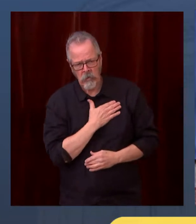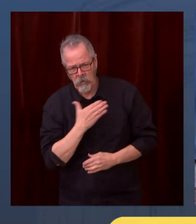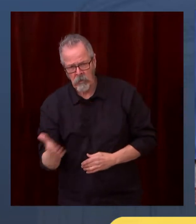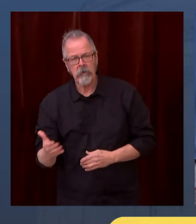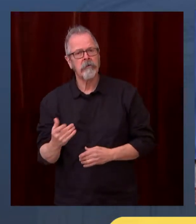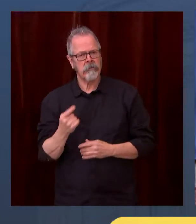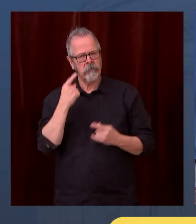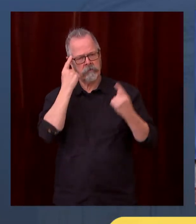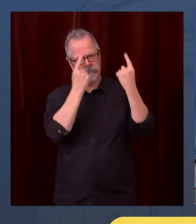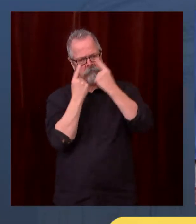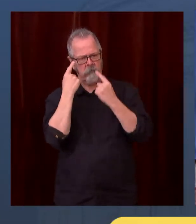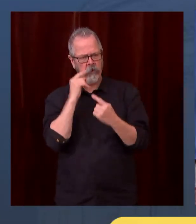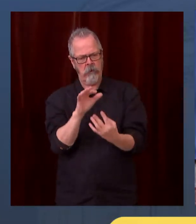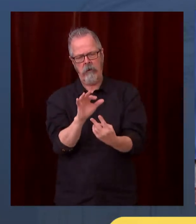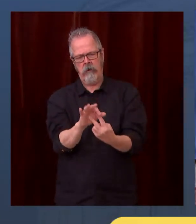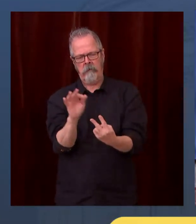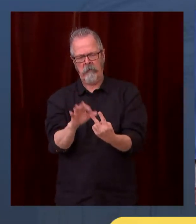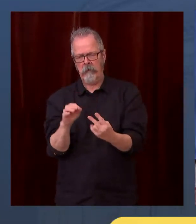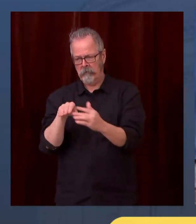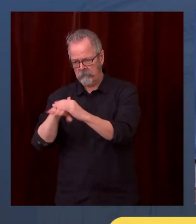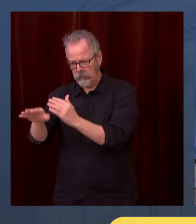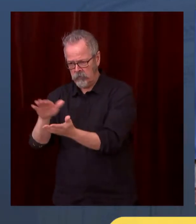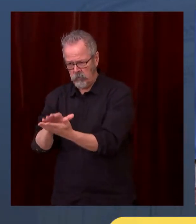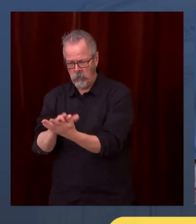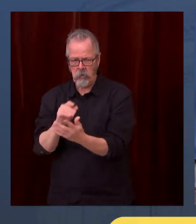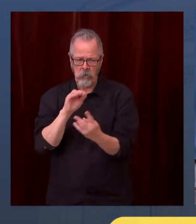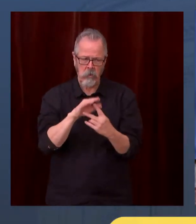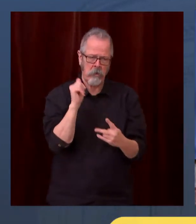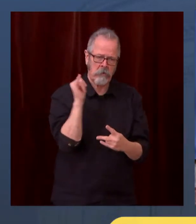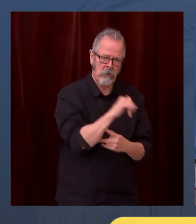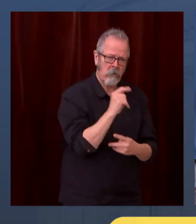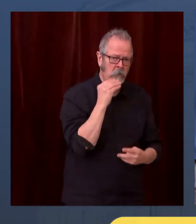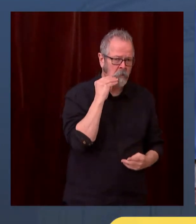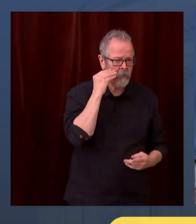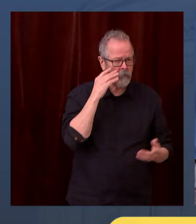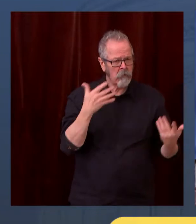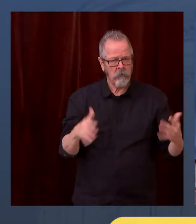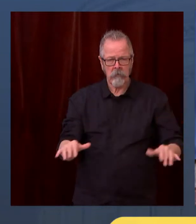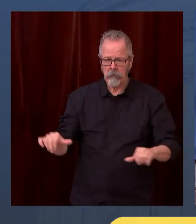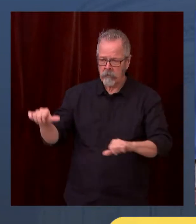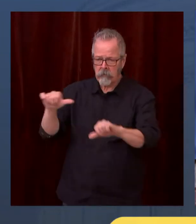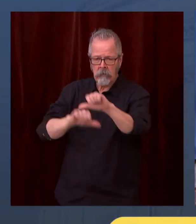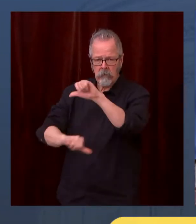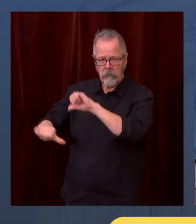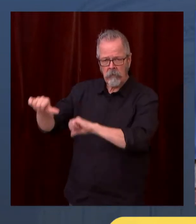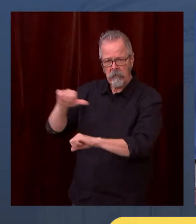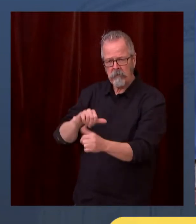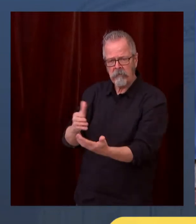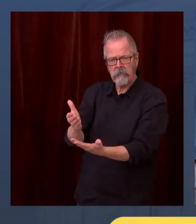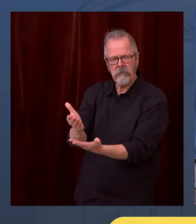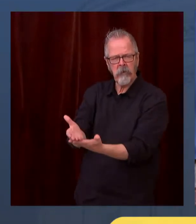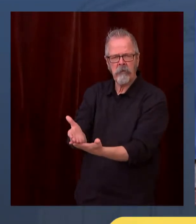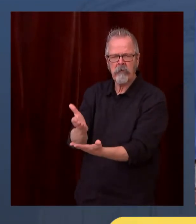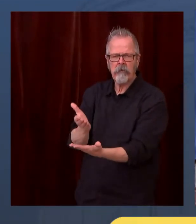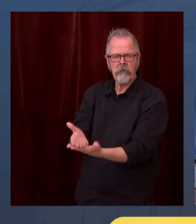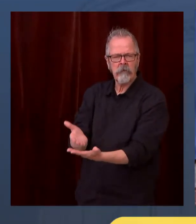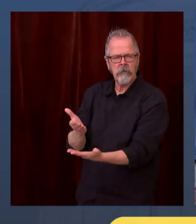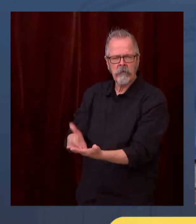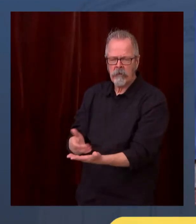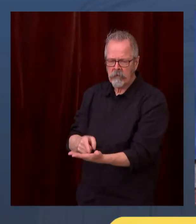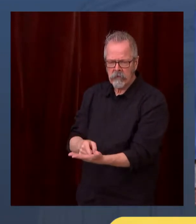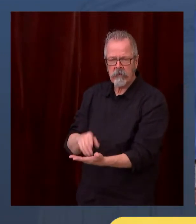option. The science is also pretty clear on this. Yesterday, the CDC director agreed with this